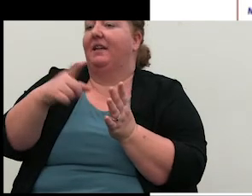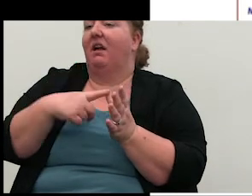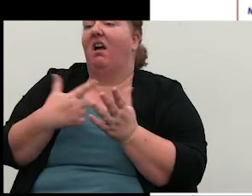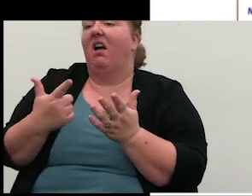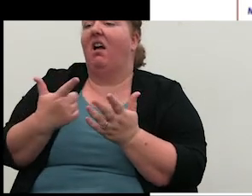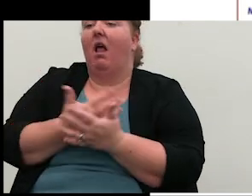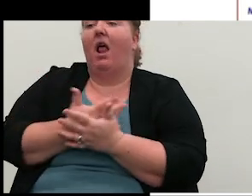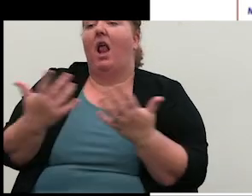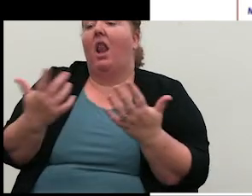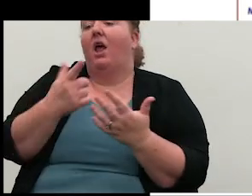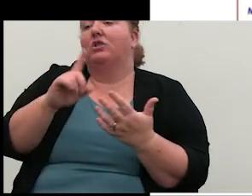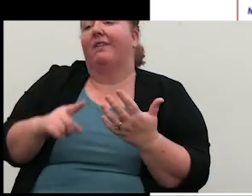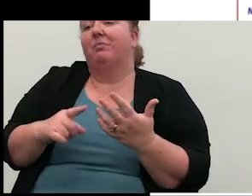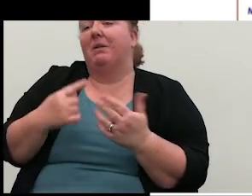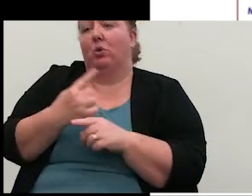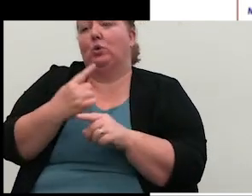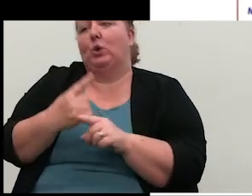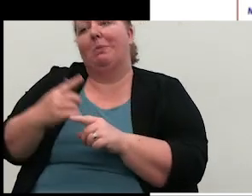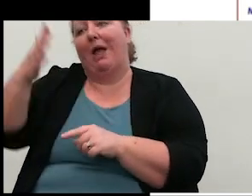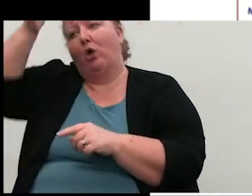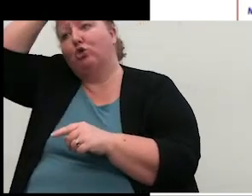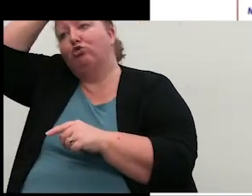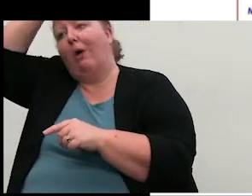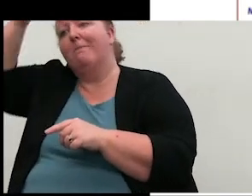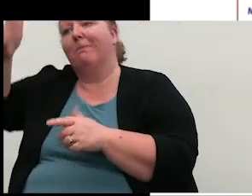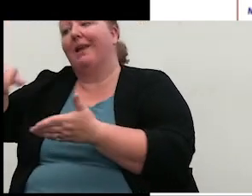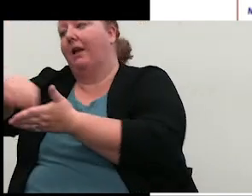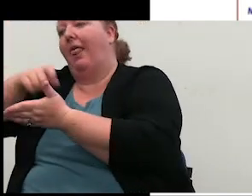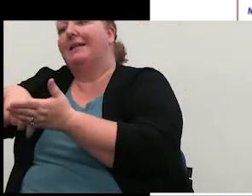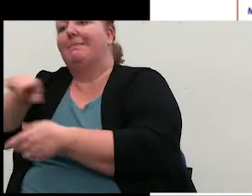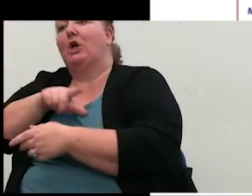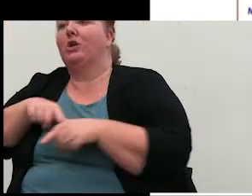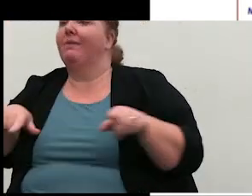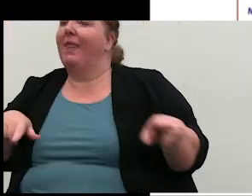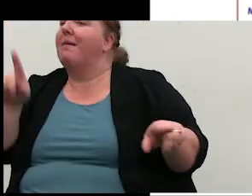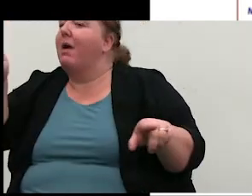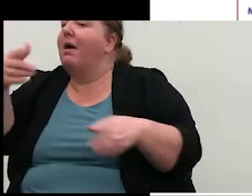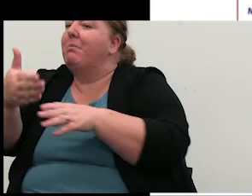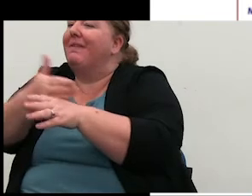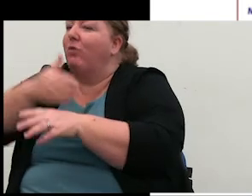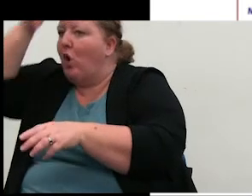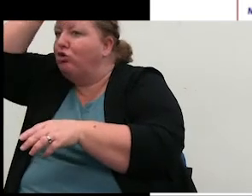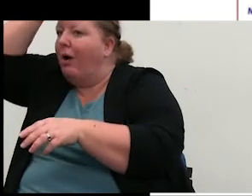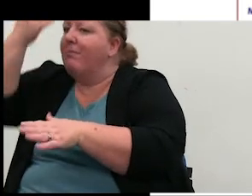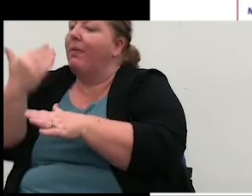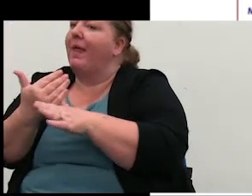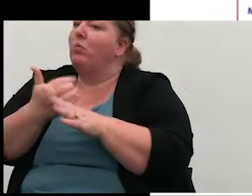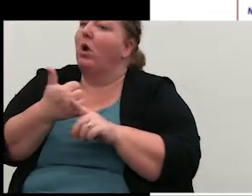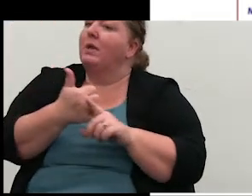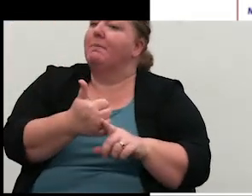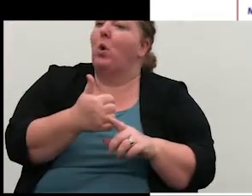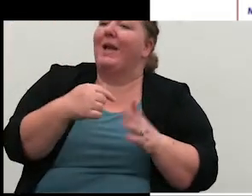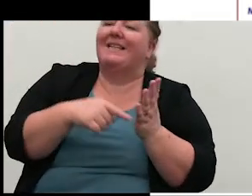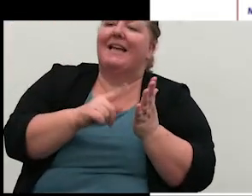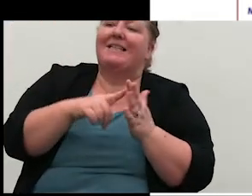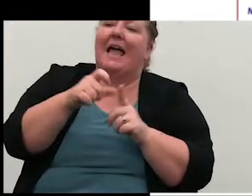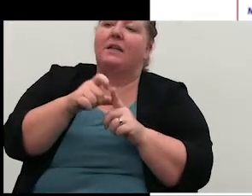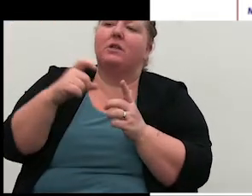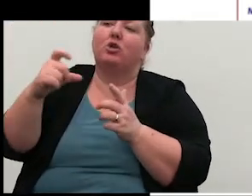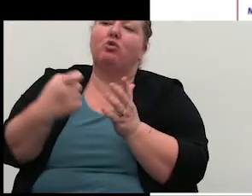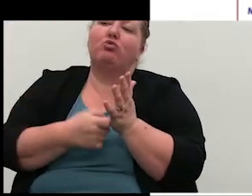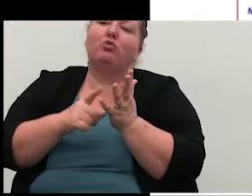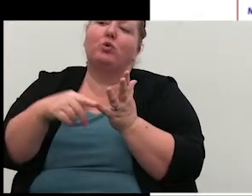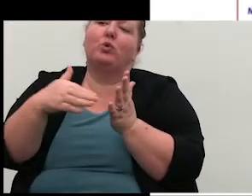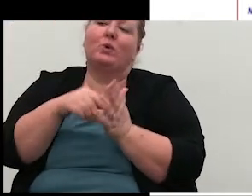elected. Although it's worth remembering that before Trump, they were working for Ted Cruz, and he got knocked out in the primaries.